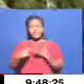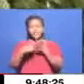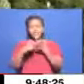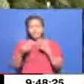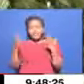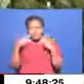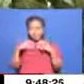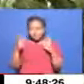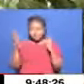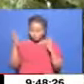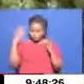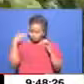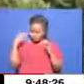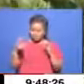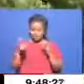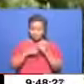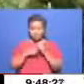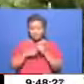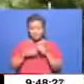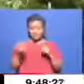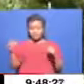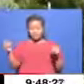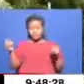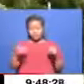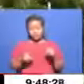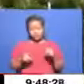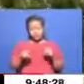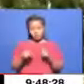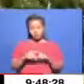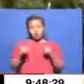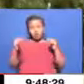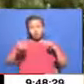6-7 months ago with the ambassador and agreed that